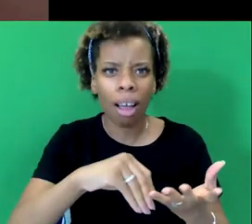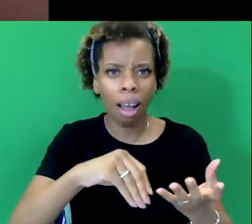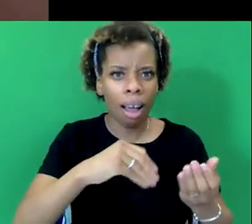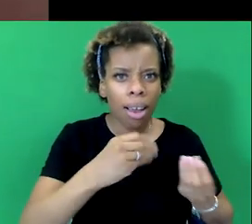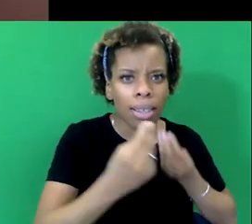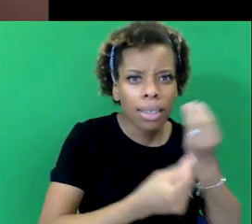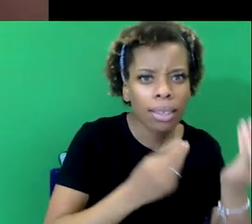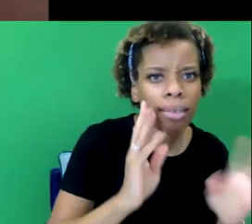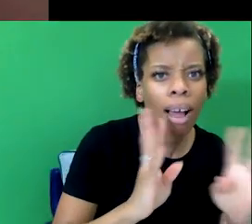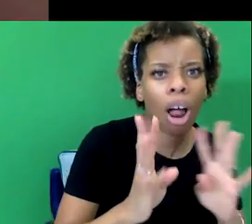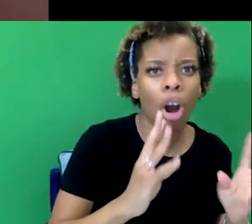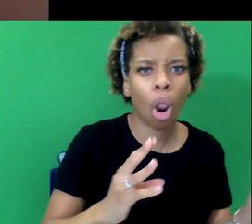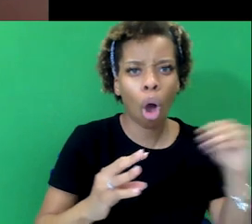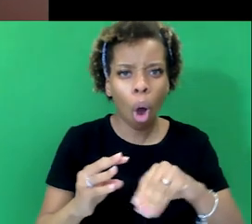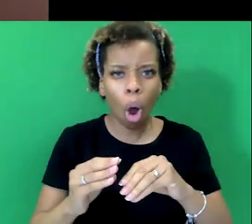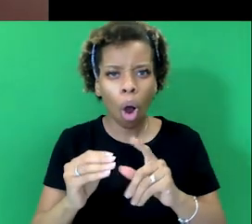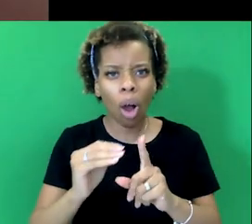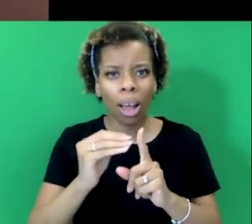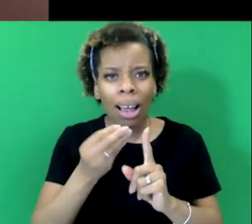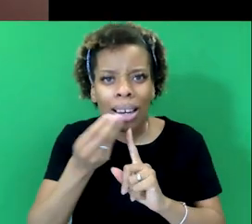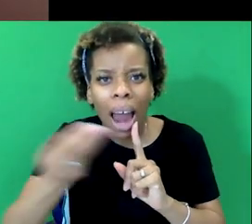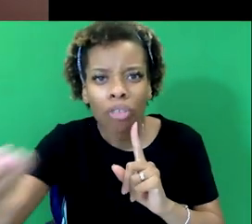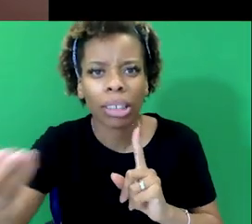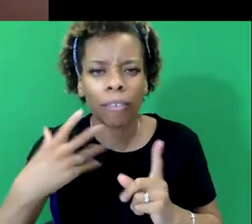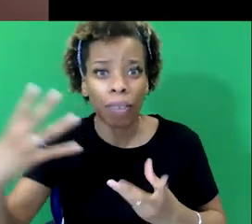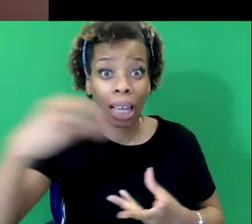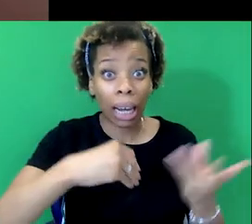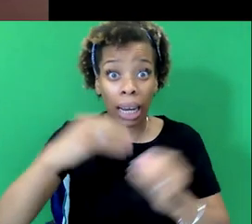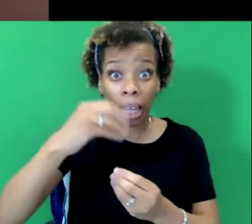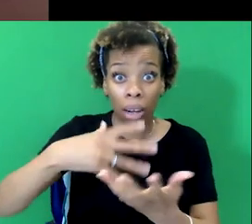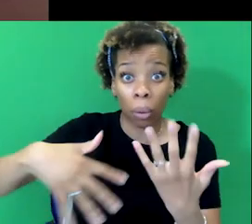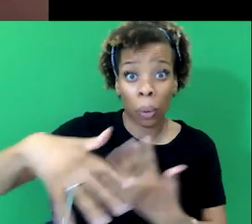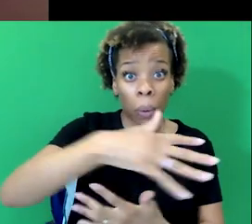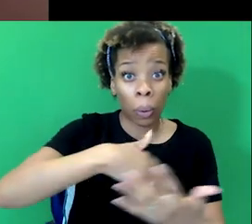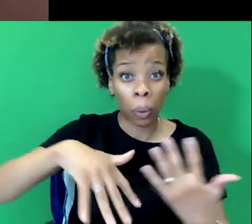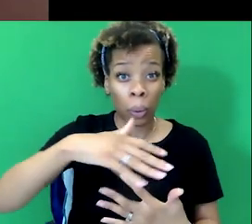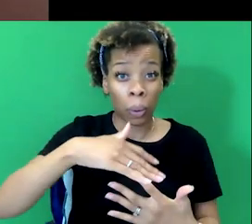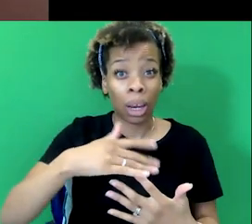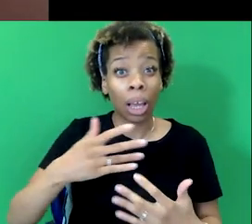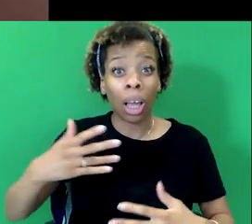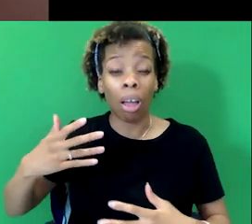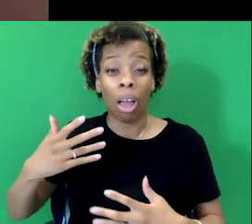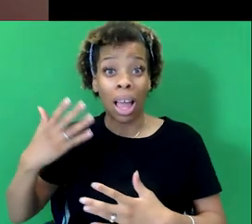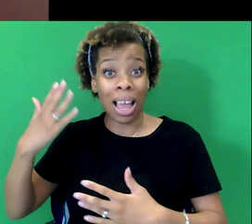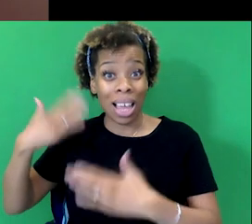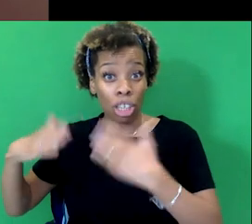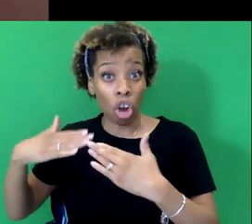cetera. Historians who do exactly that can learn a lot about the way that